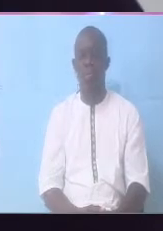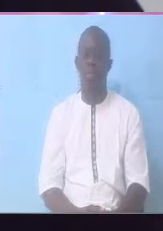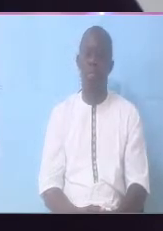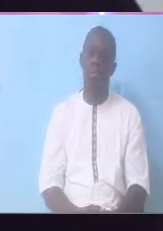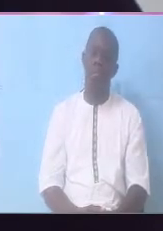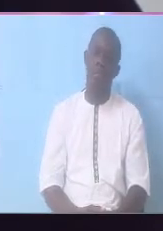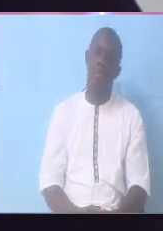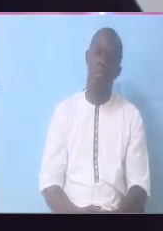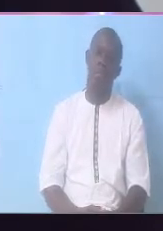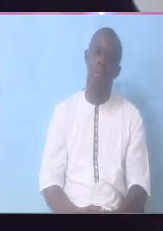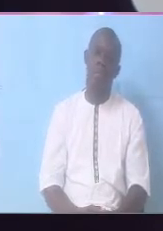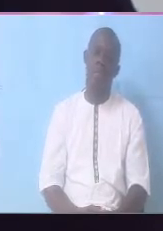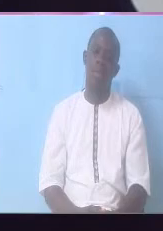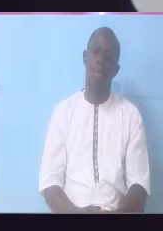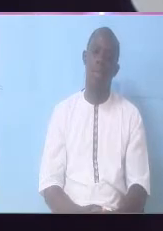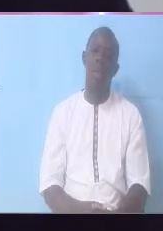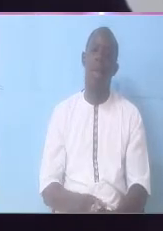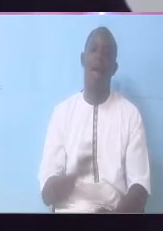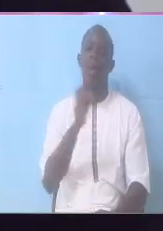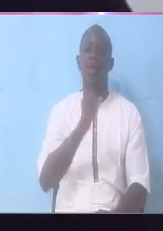people who are dead? That's not fair.